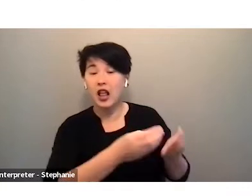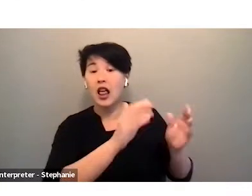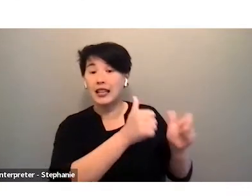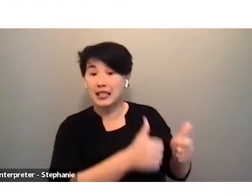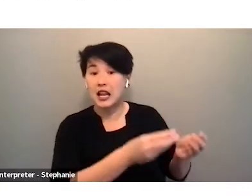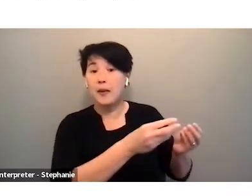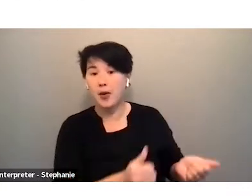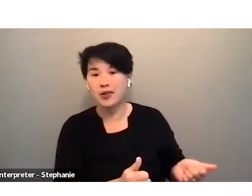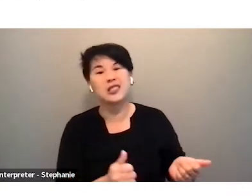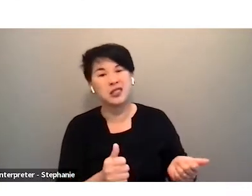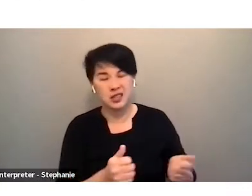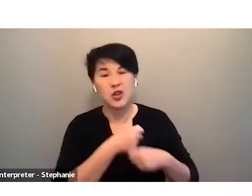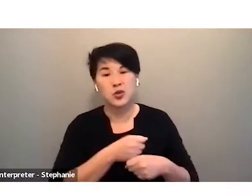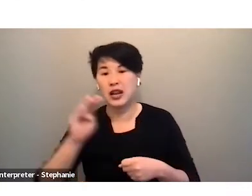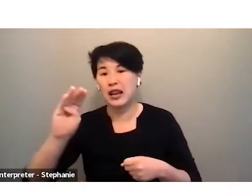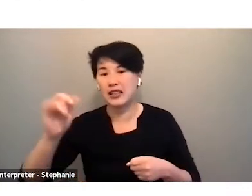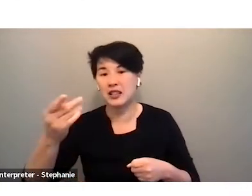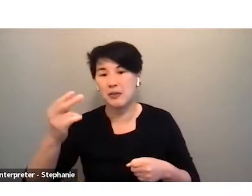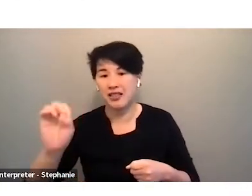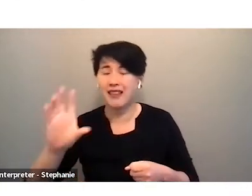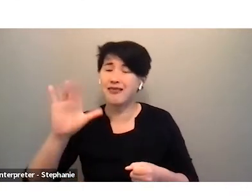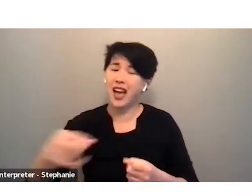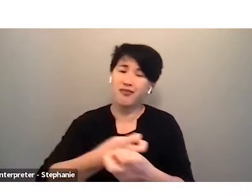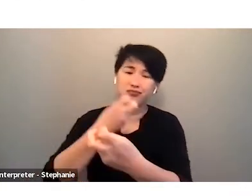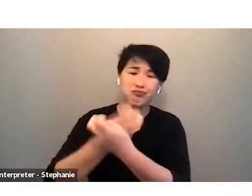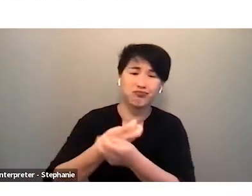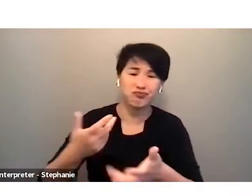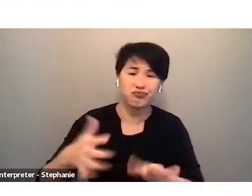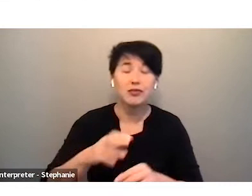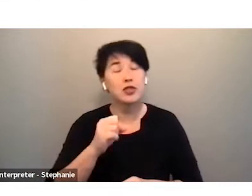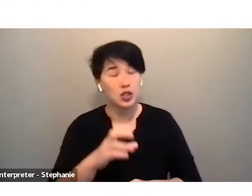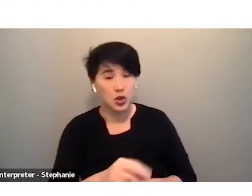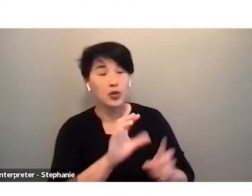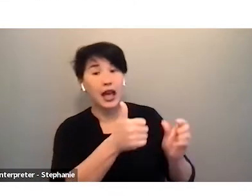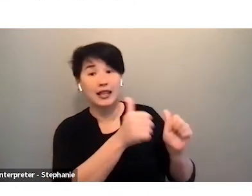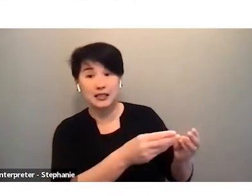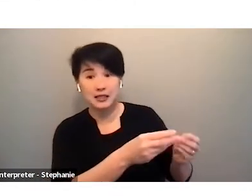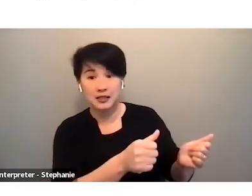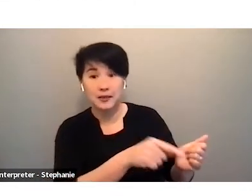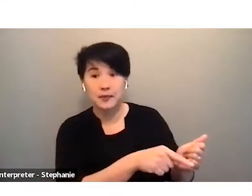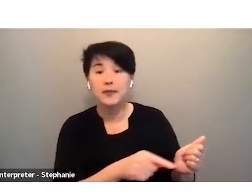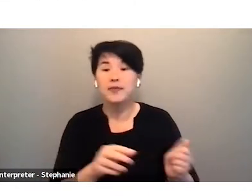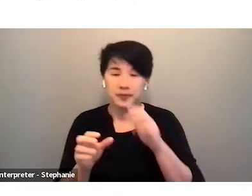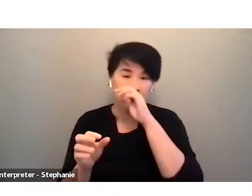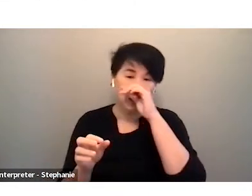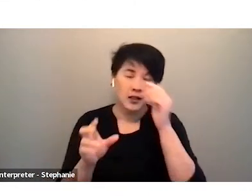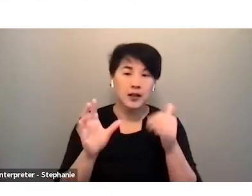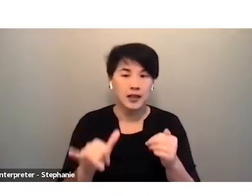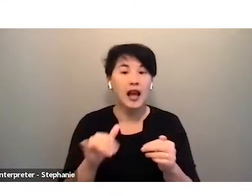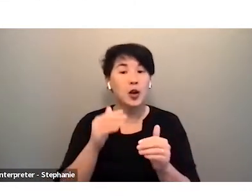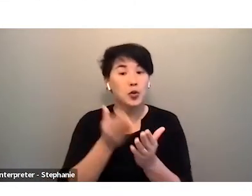step, we want to divert this food waste. When it's diverted from the landfill, as Mary mentioned, it undergoes this process of